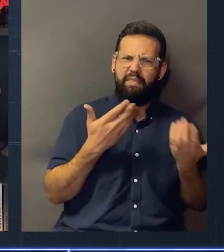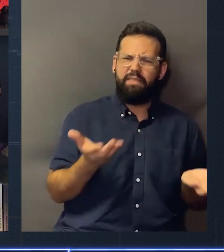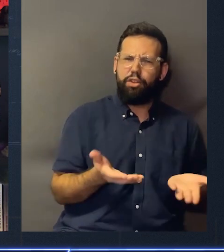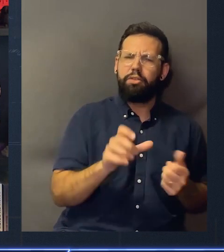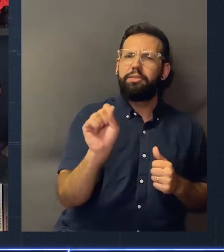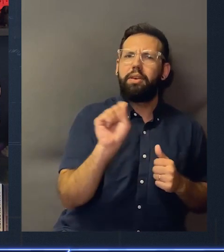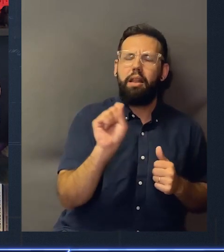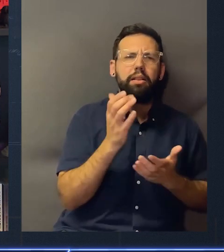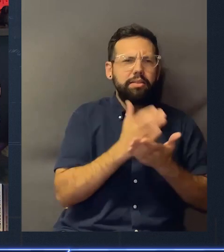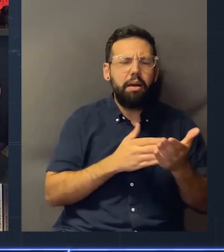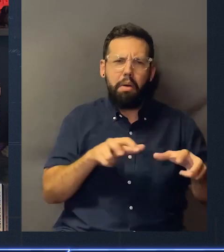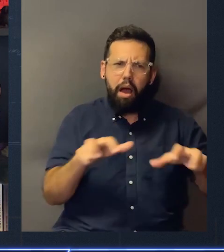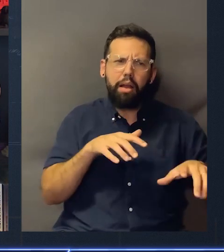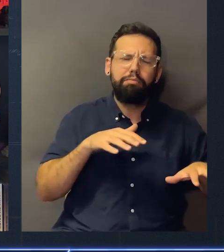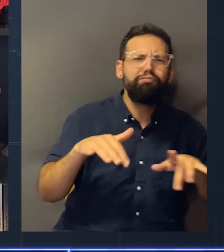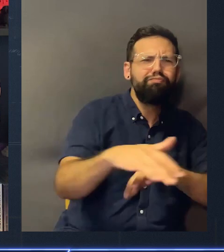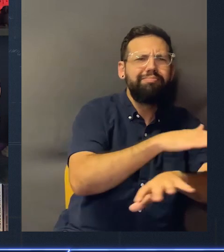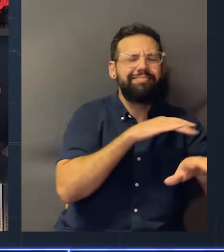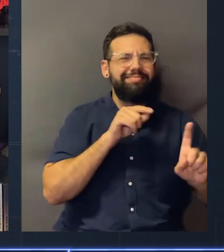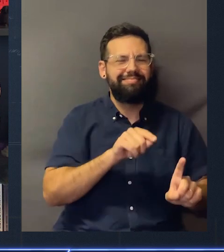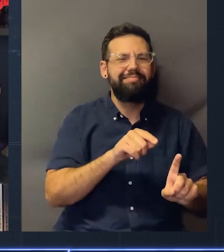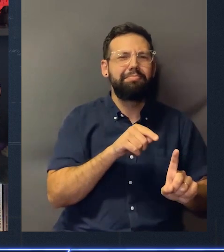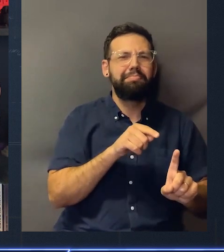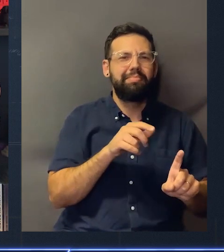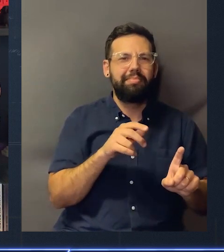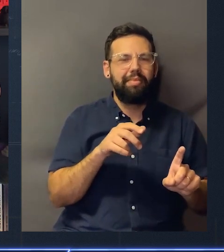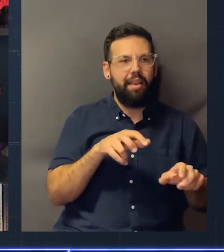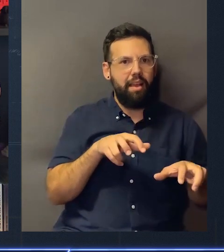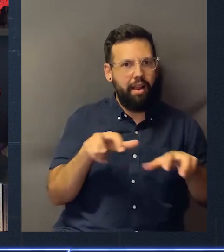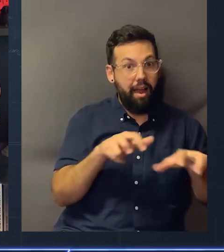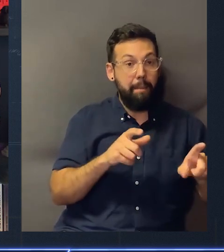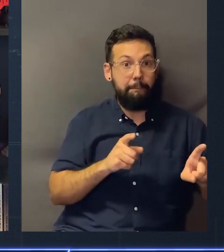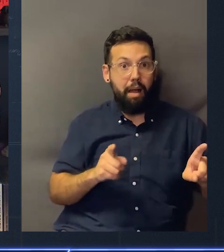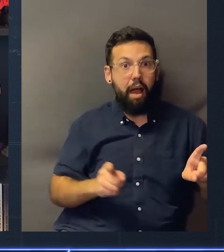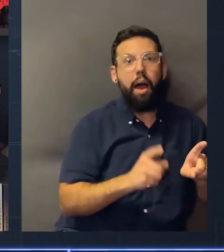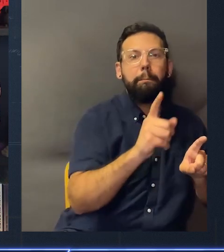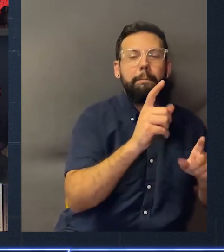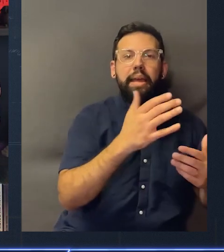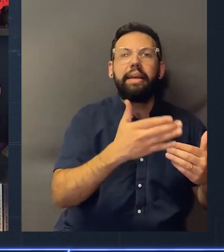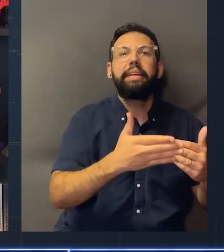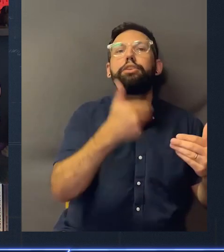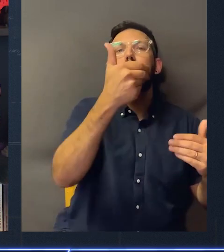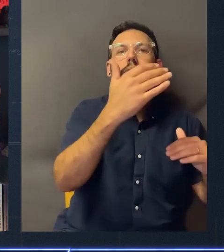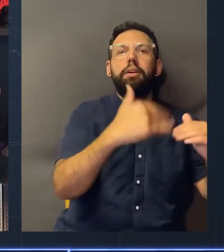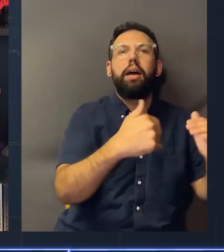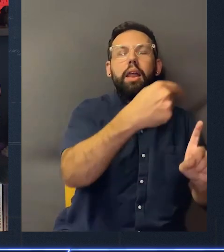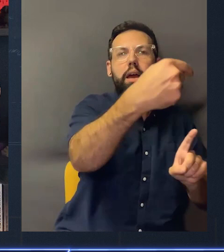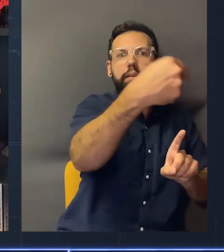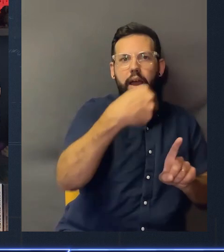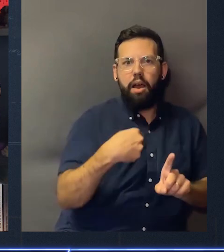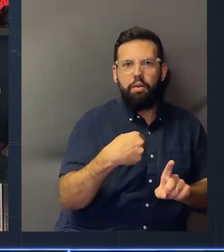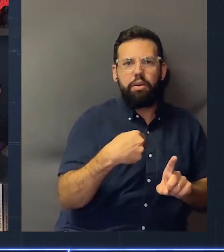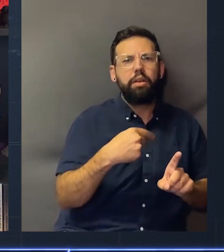around Seattle is the climb is actually often a bit easier. The ascent is easier than the descent. You can stop at